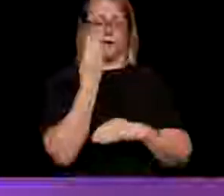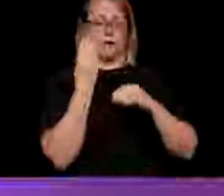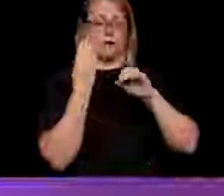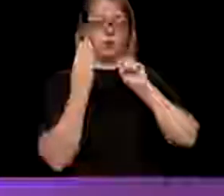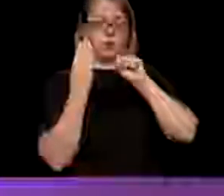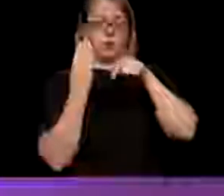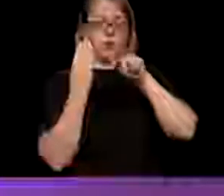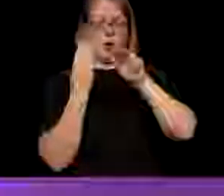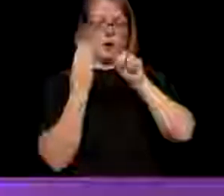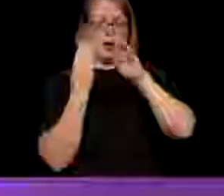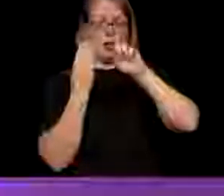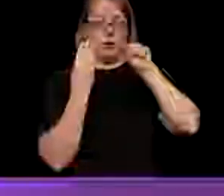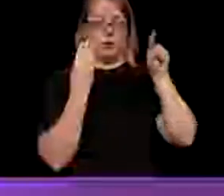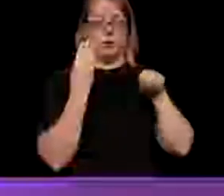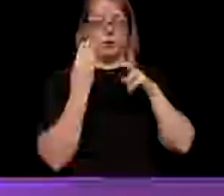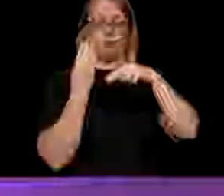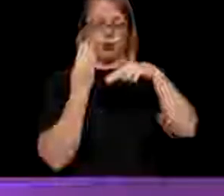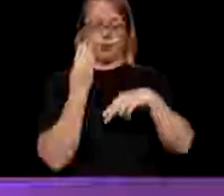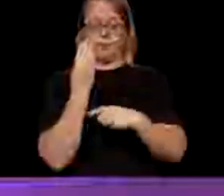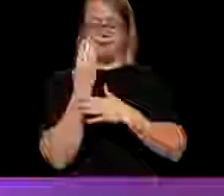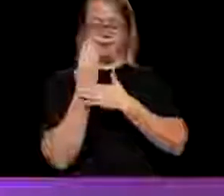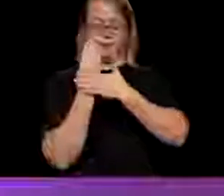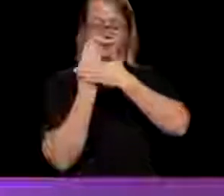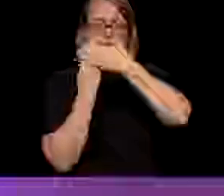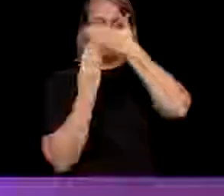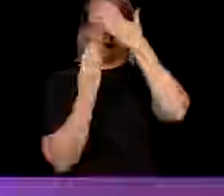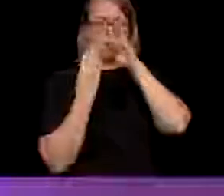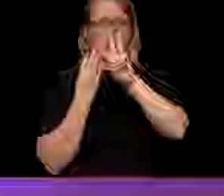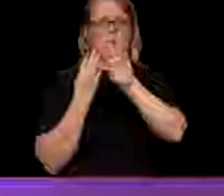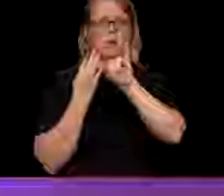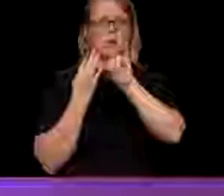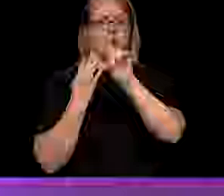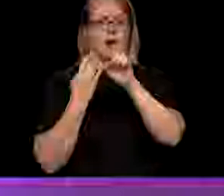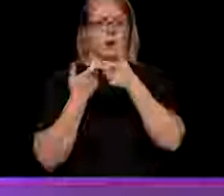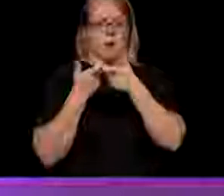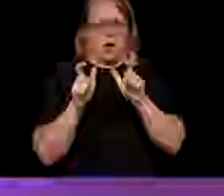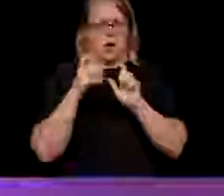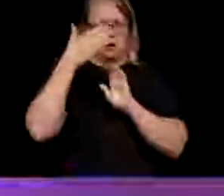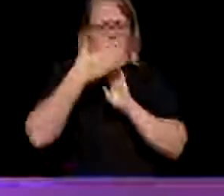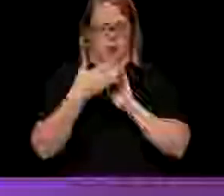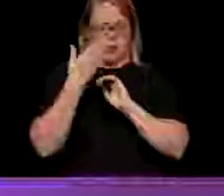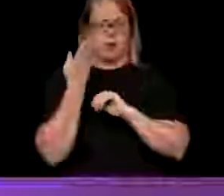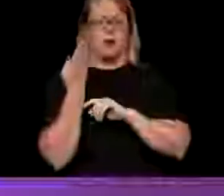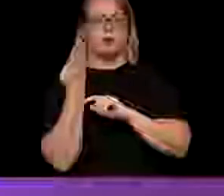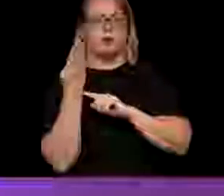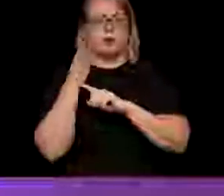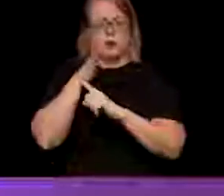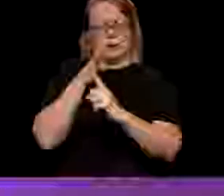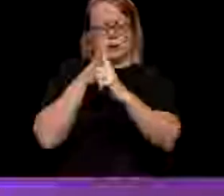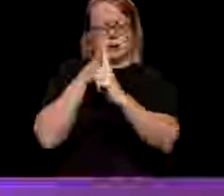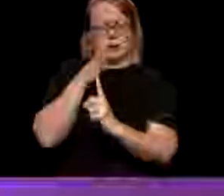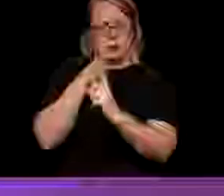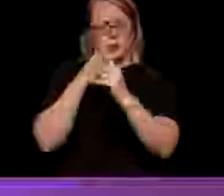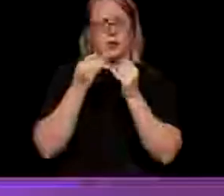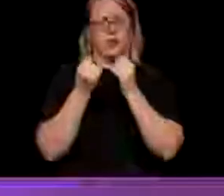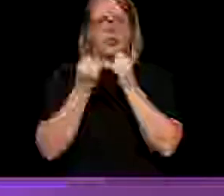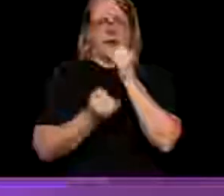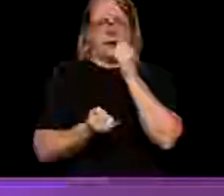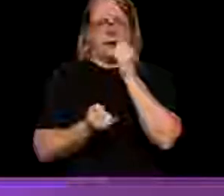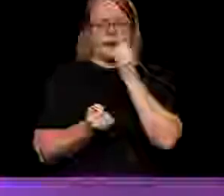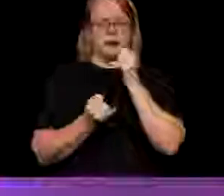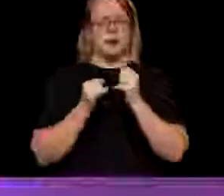have the line this way. This will help you get that line, especially the edge of the tree. Now we're going to start on the